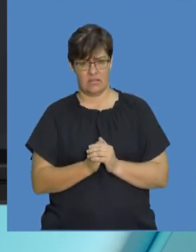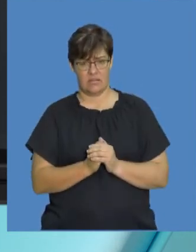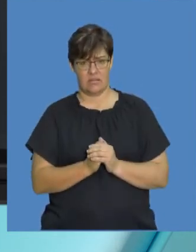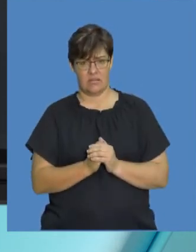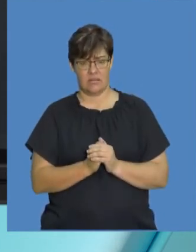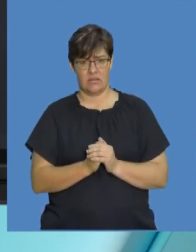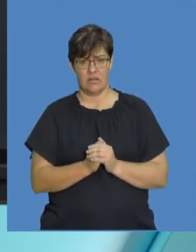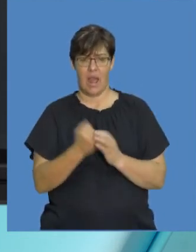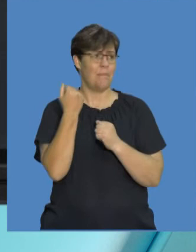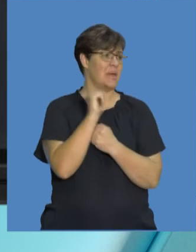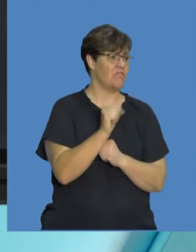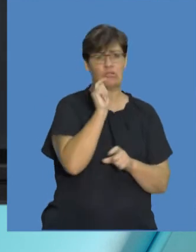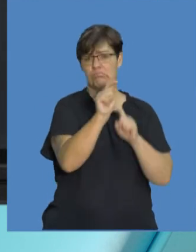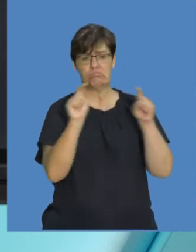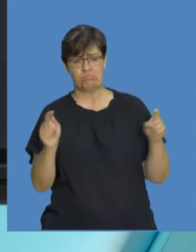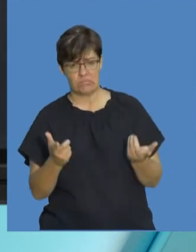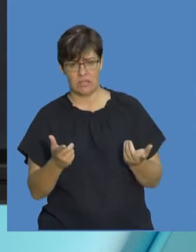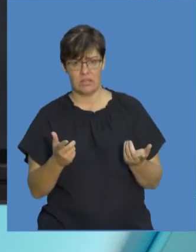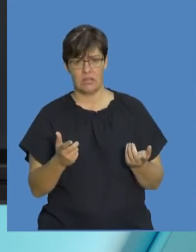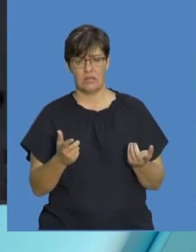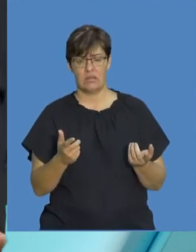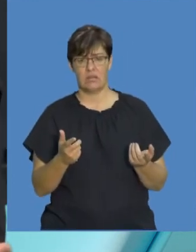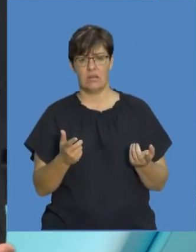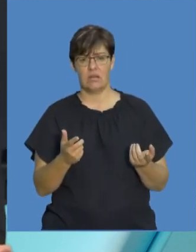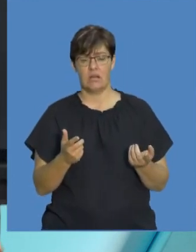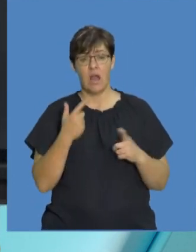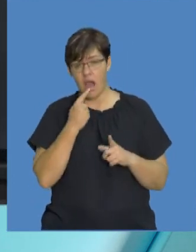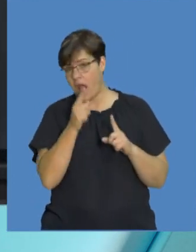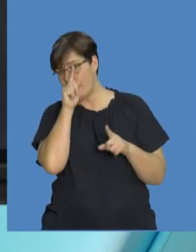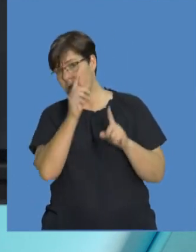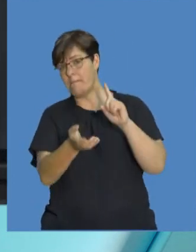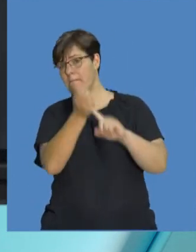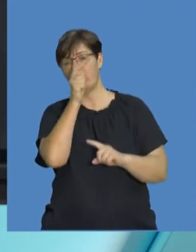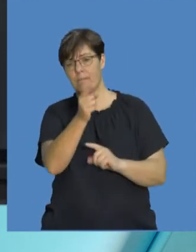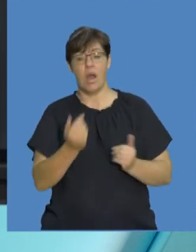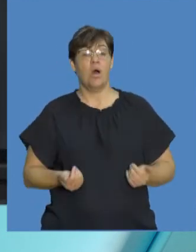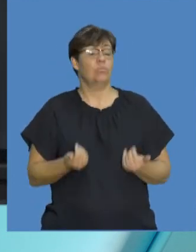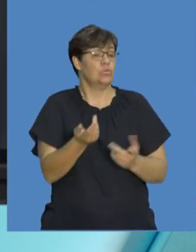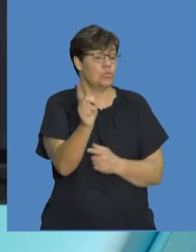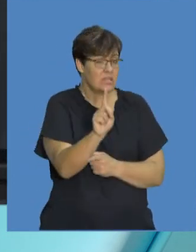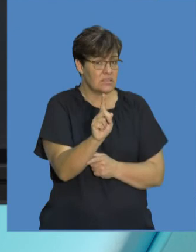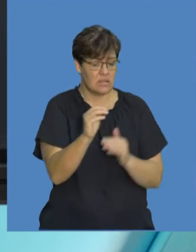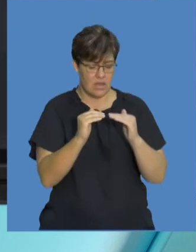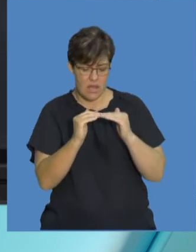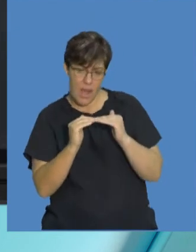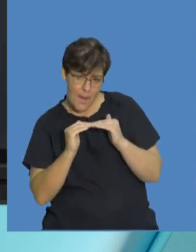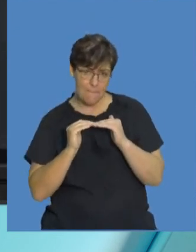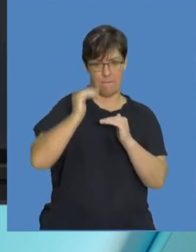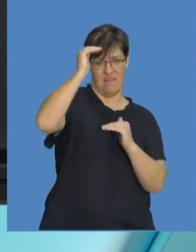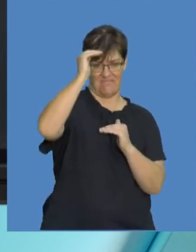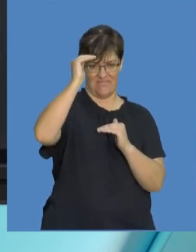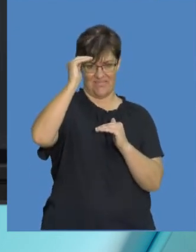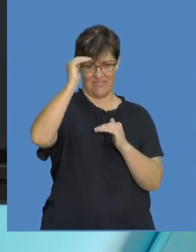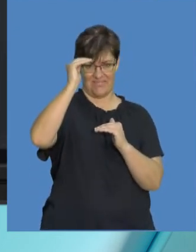point. So obviously, every manufacturing enterprise, their ideal would be to produce